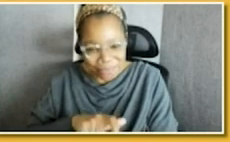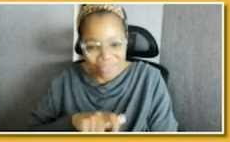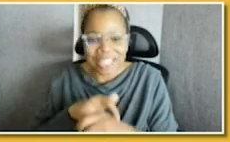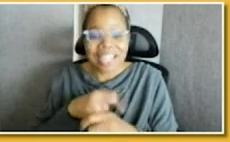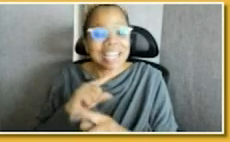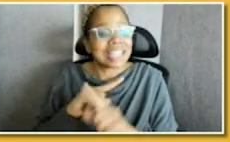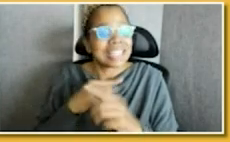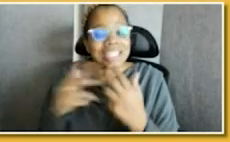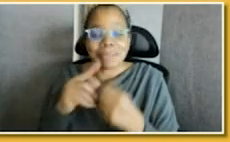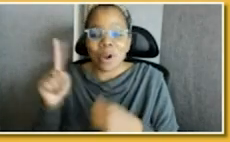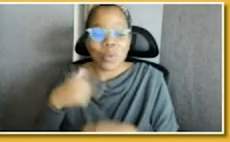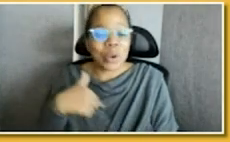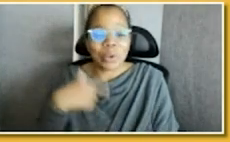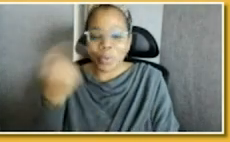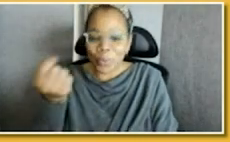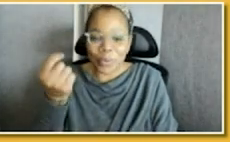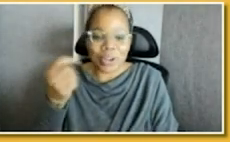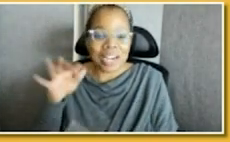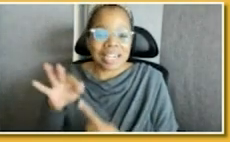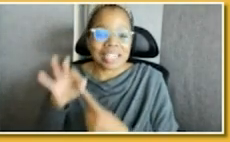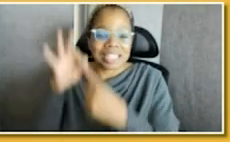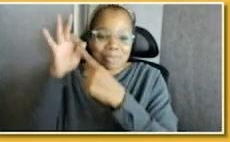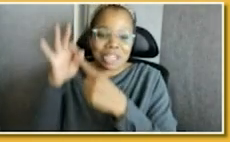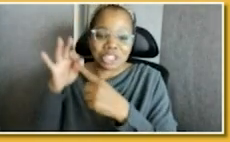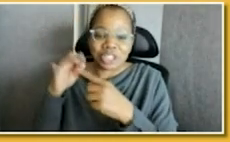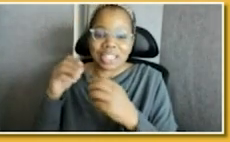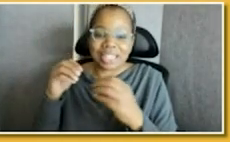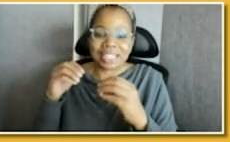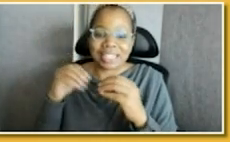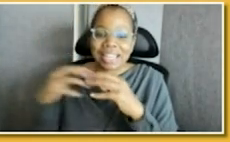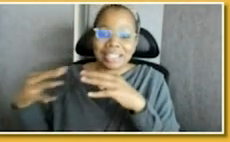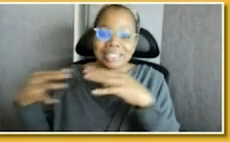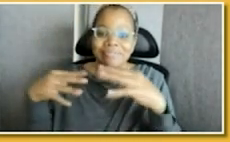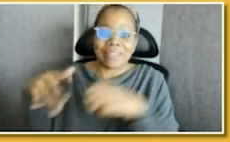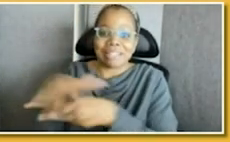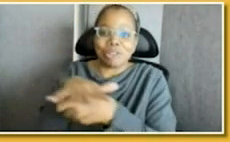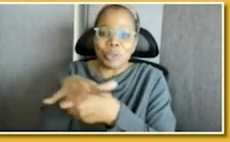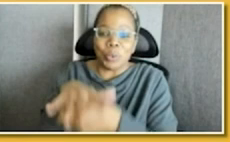a hostile, you know, fire zone or something.